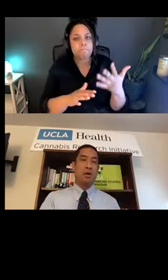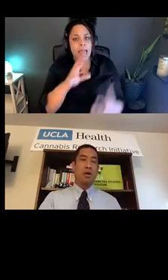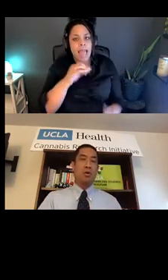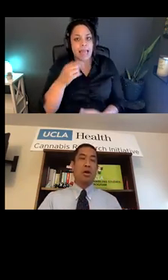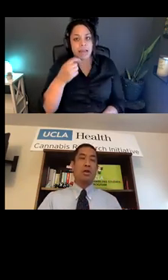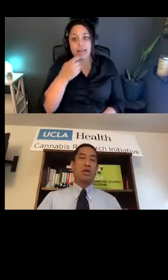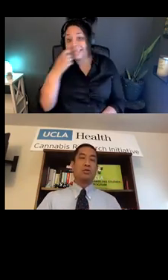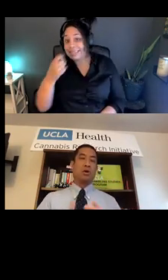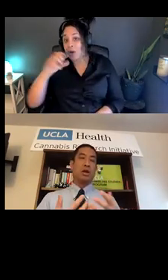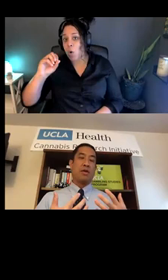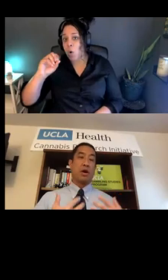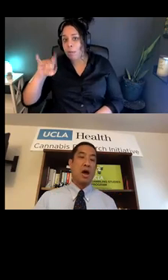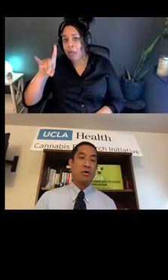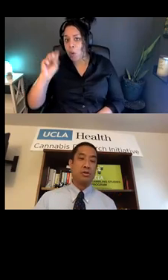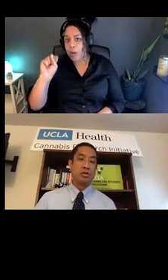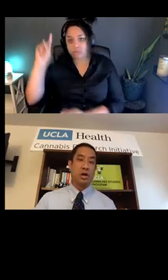epidemic.